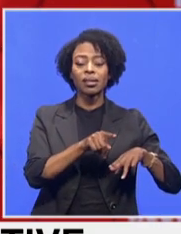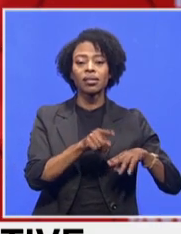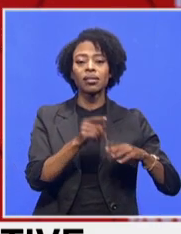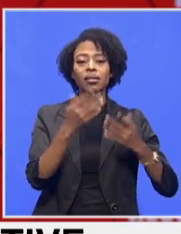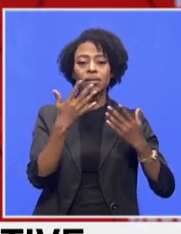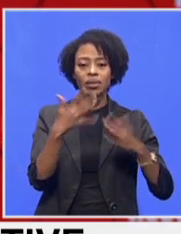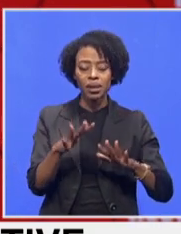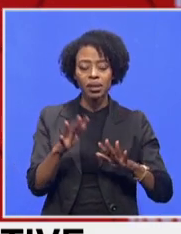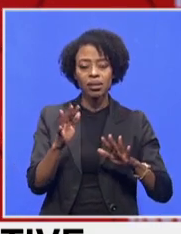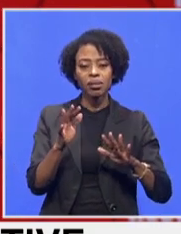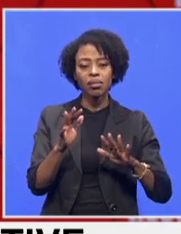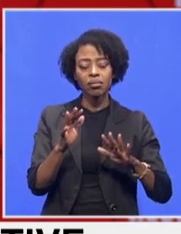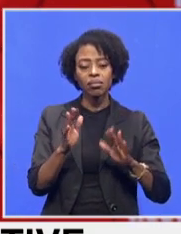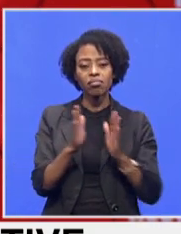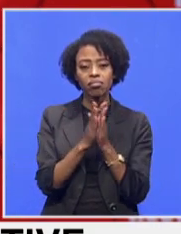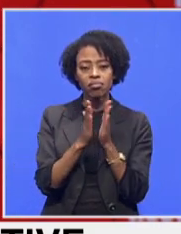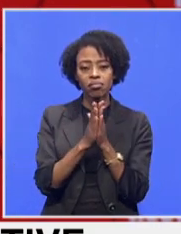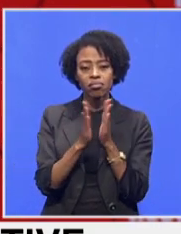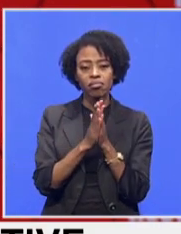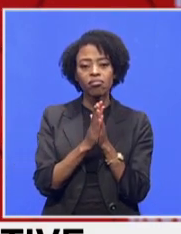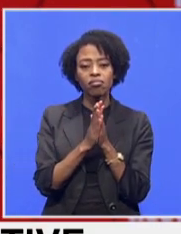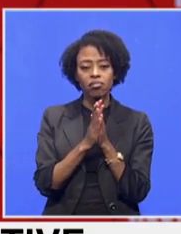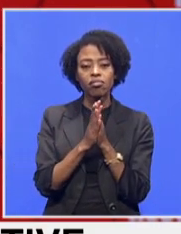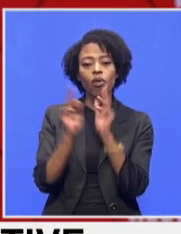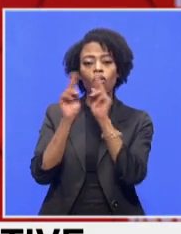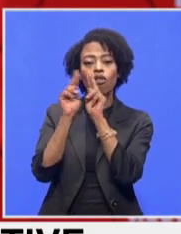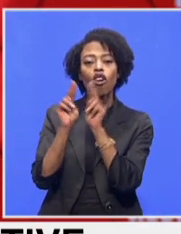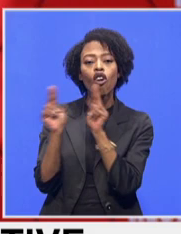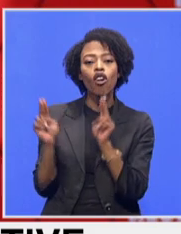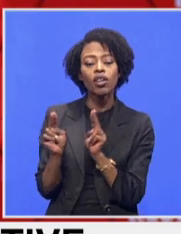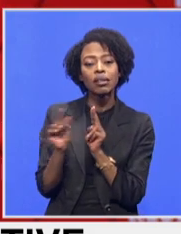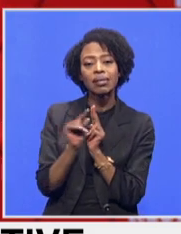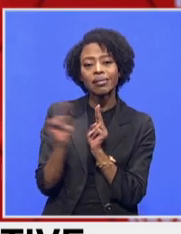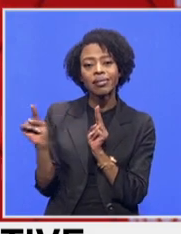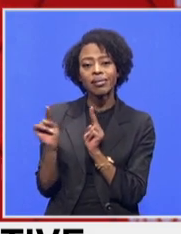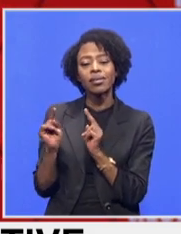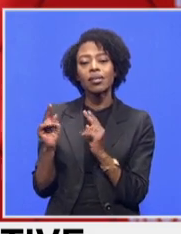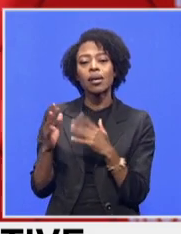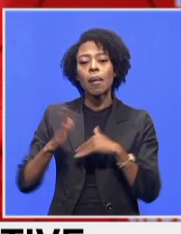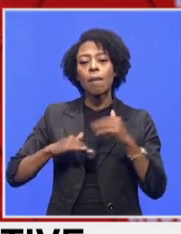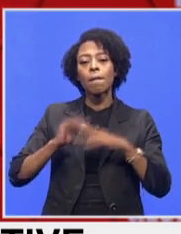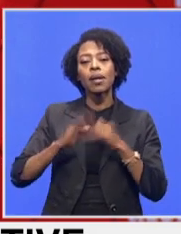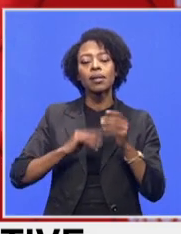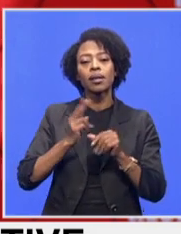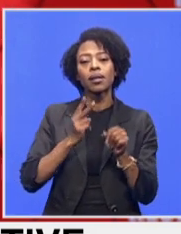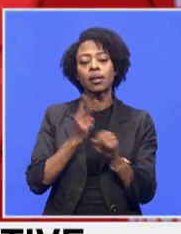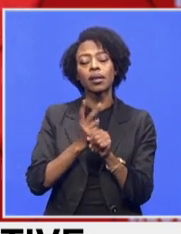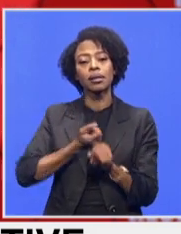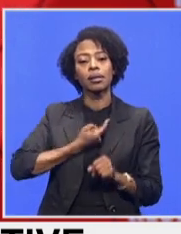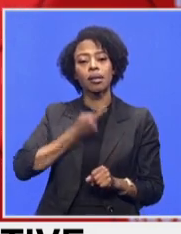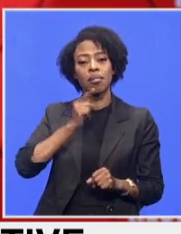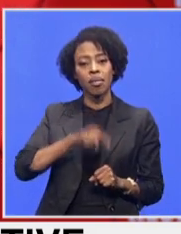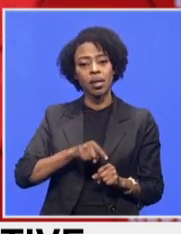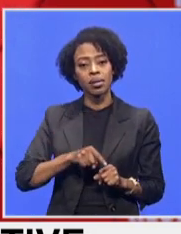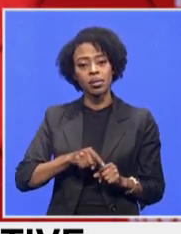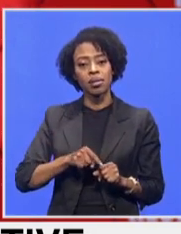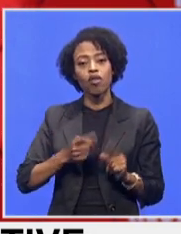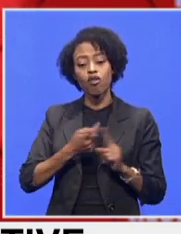issued a clarion call for the Federation to rebuild itself from bottom